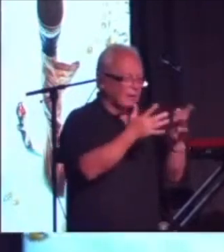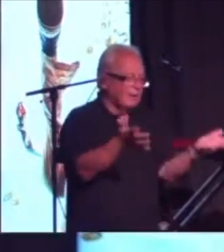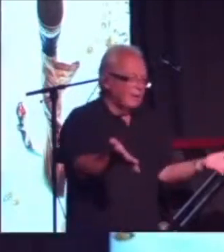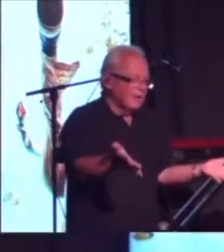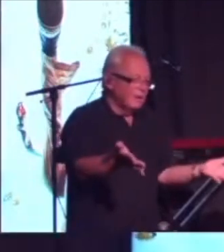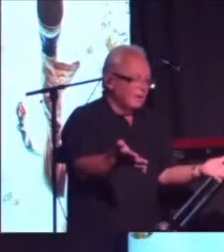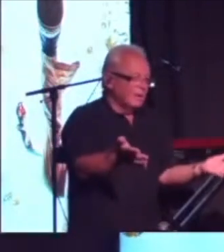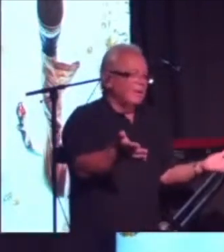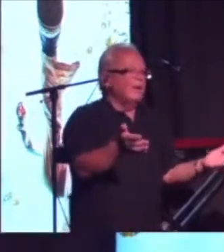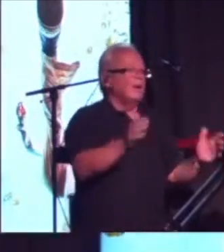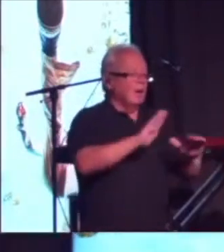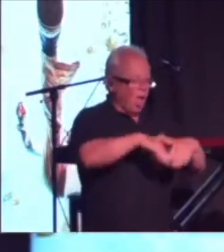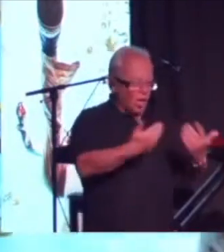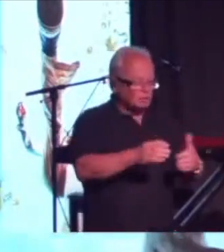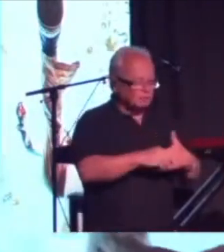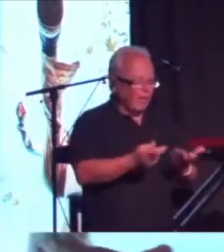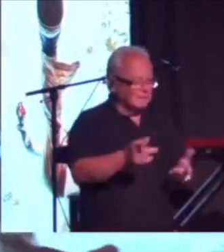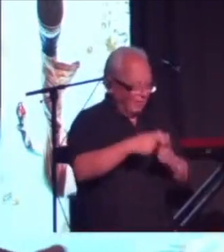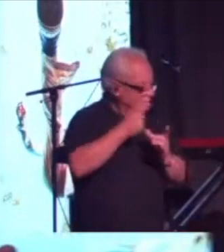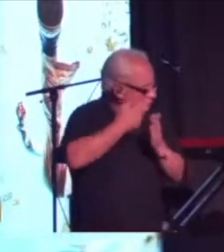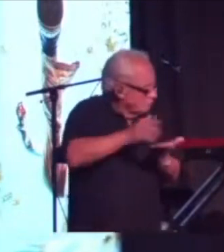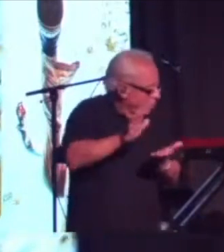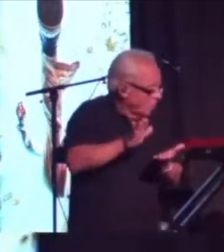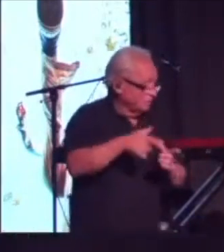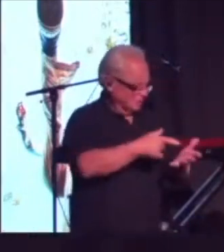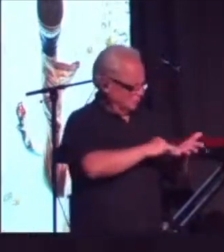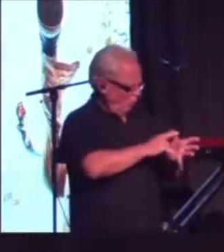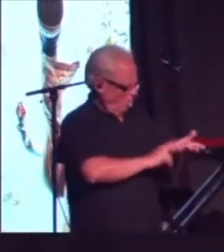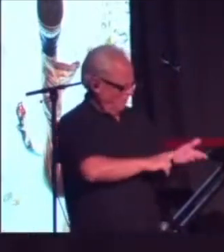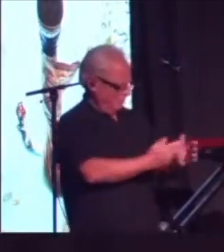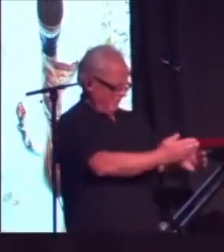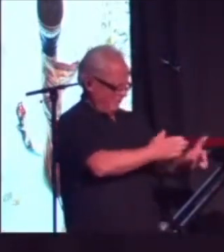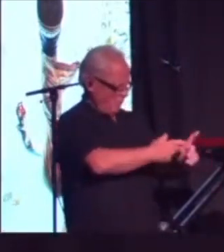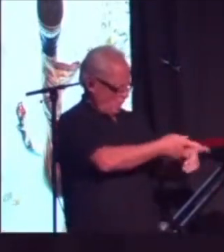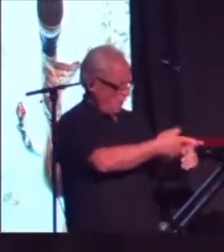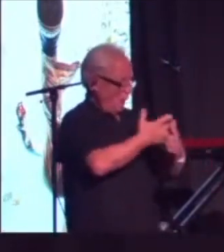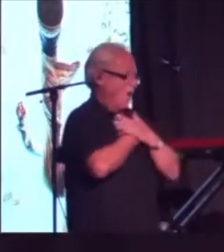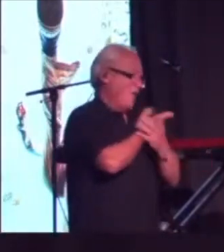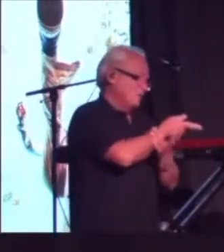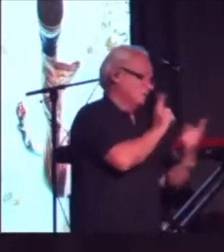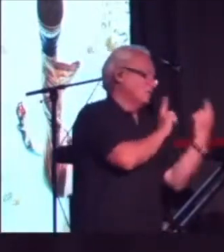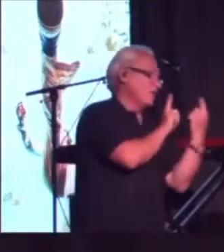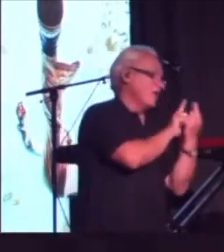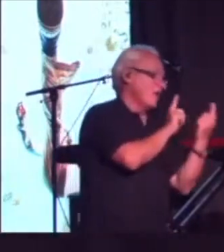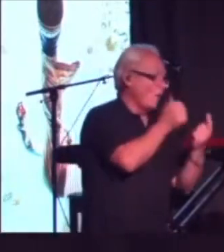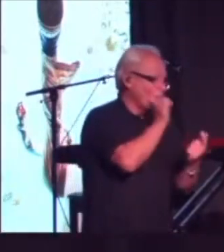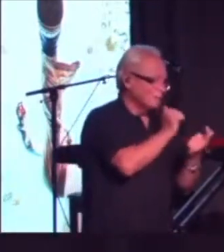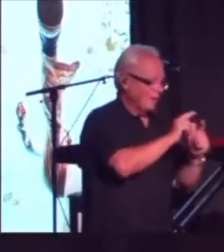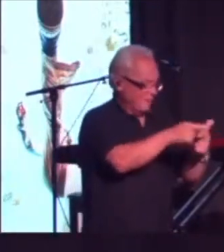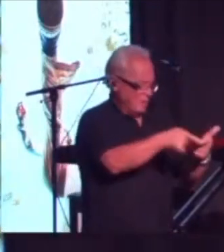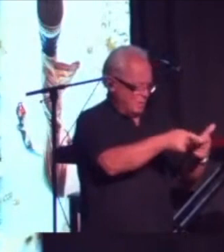from wanting him to abide with him permanently in 16, to casting him out of his presence in 18? How does that